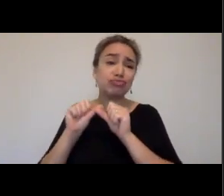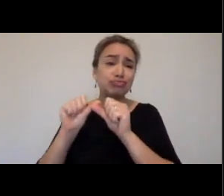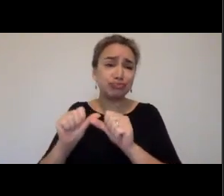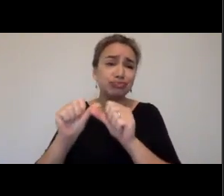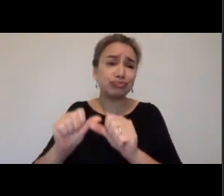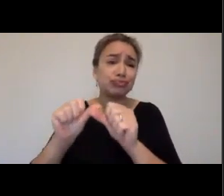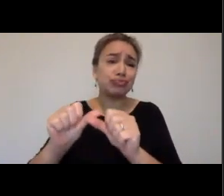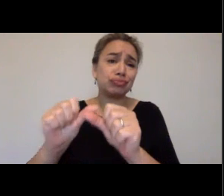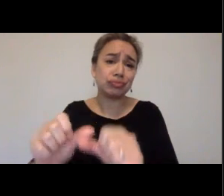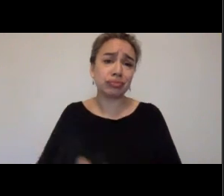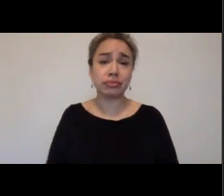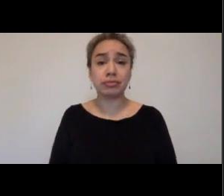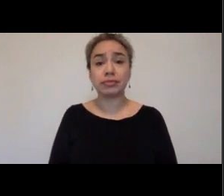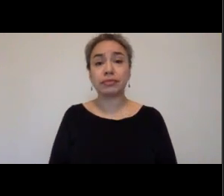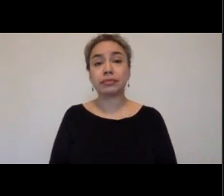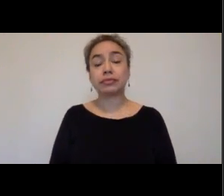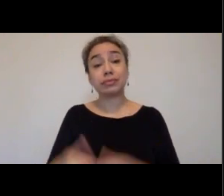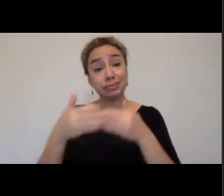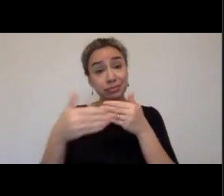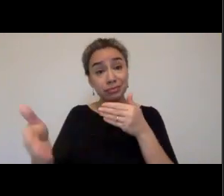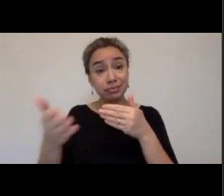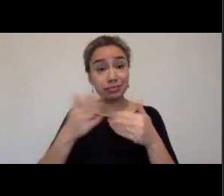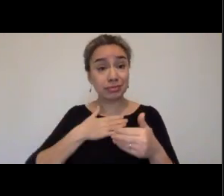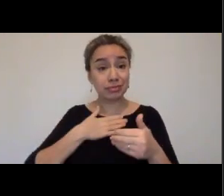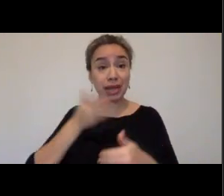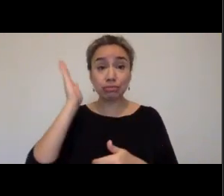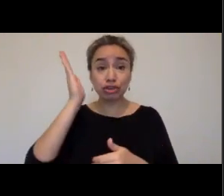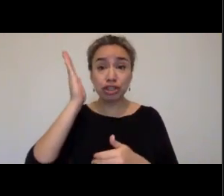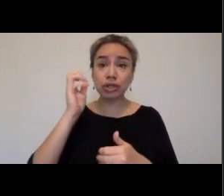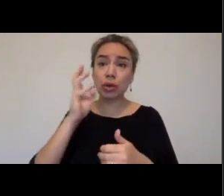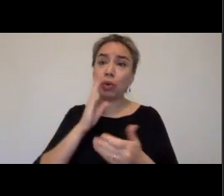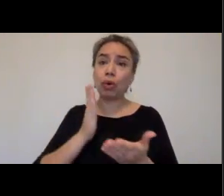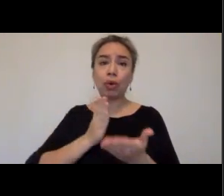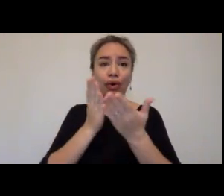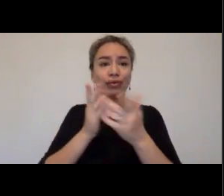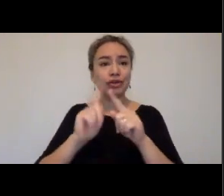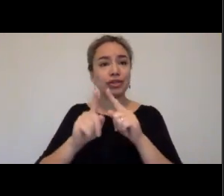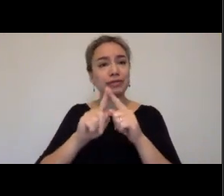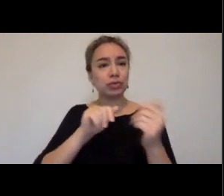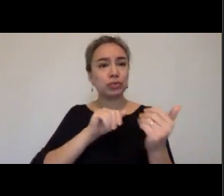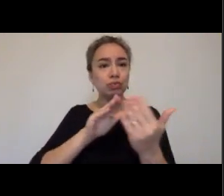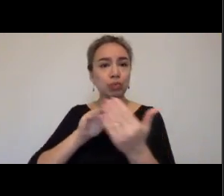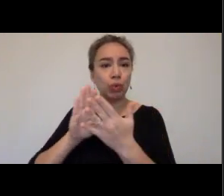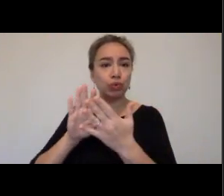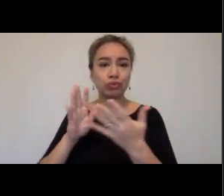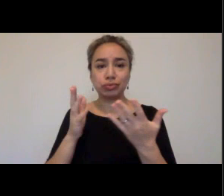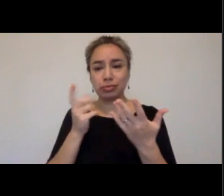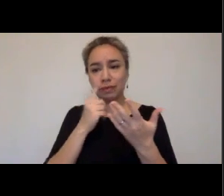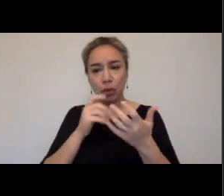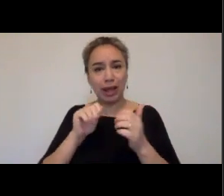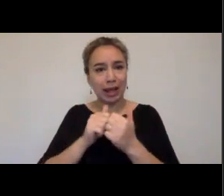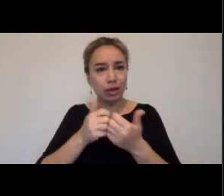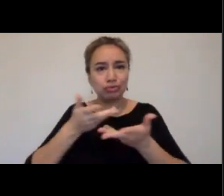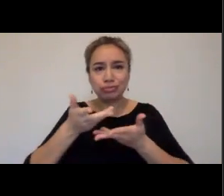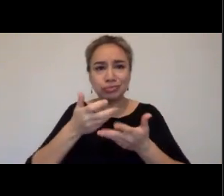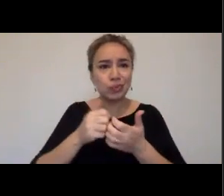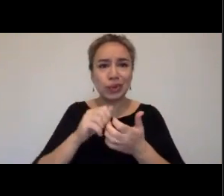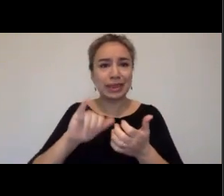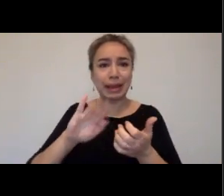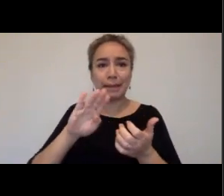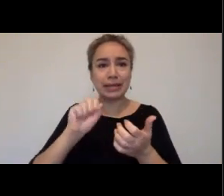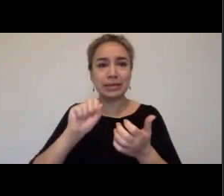So in the rest of this presentation, I'm going to offer some concrete ways to address these biases based on an ongoing project